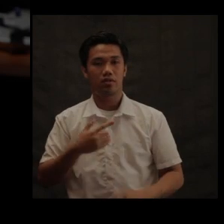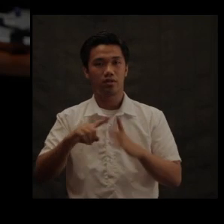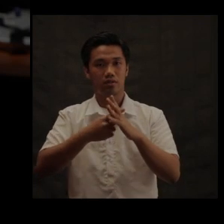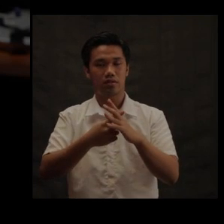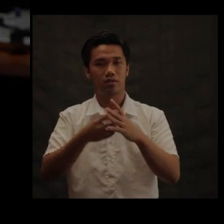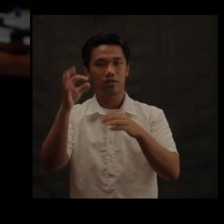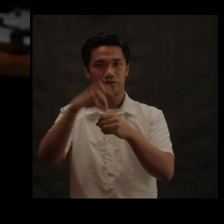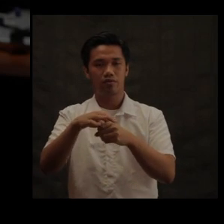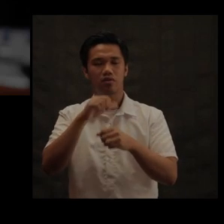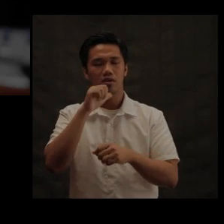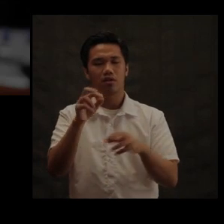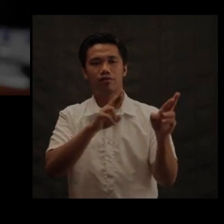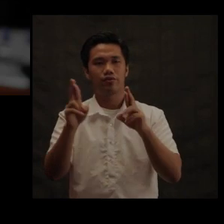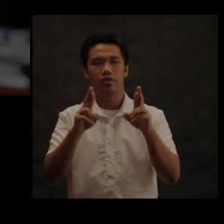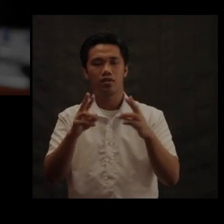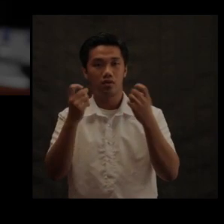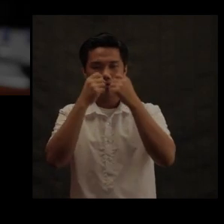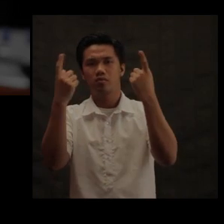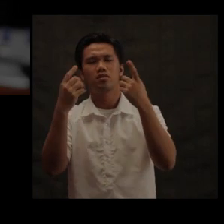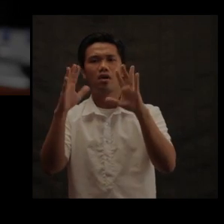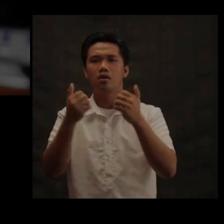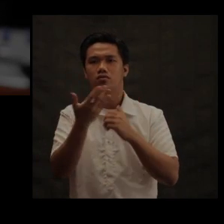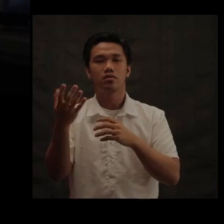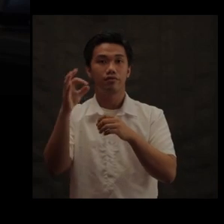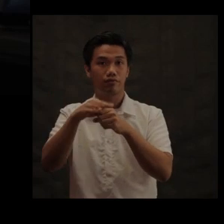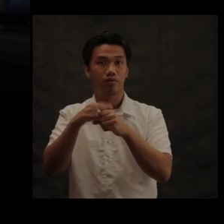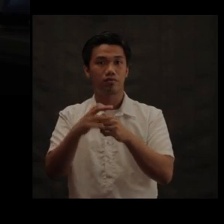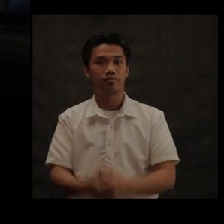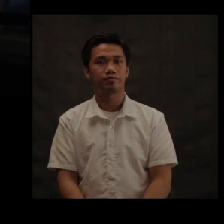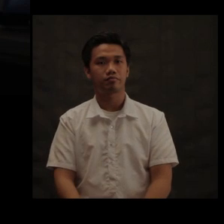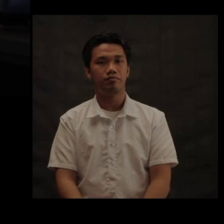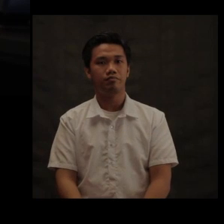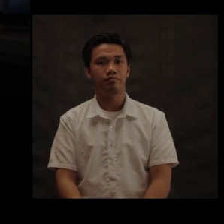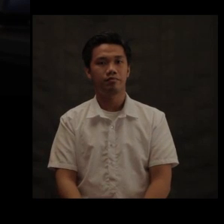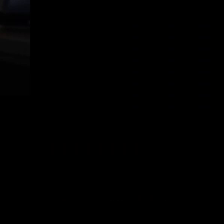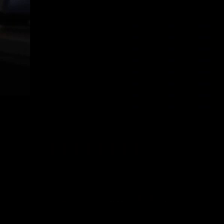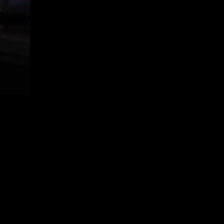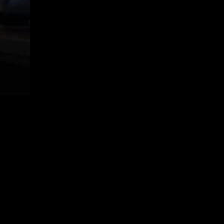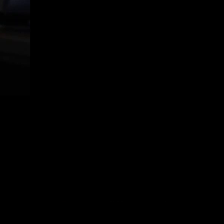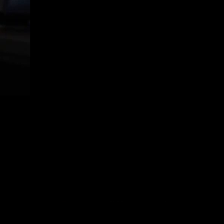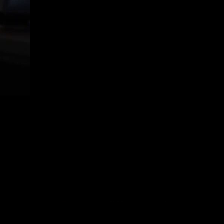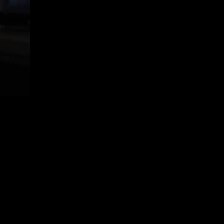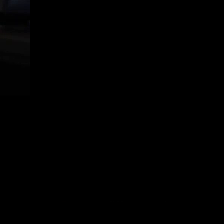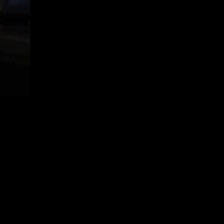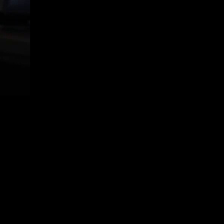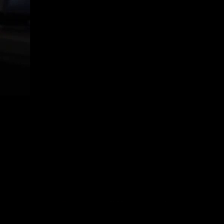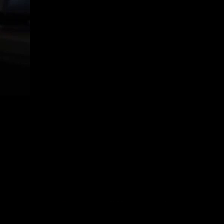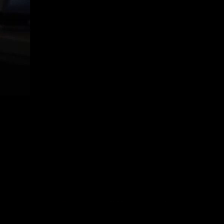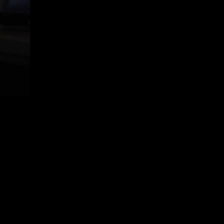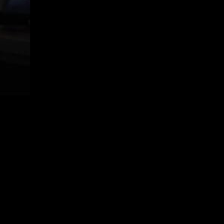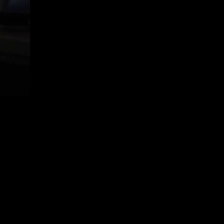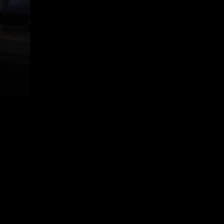when I started to vote, is not ready, and they were amazed. How will this person vote, no? There's a lack of awareness about persons with